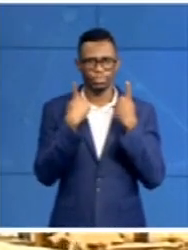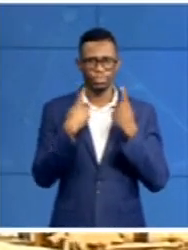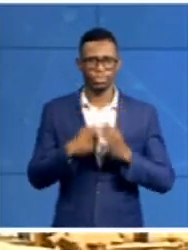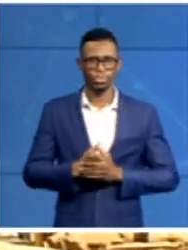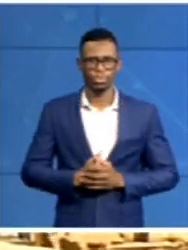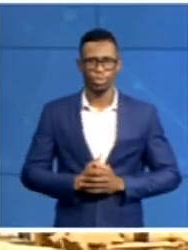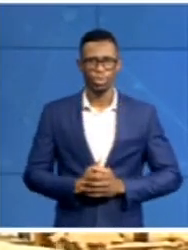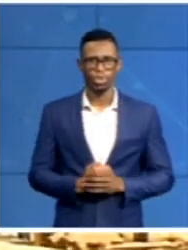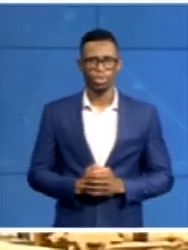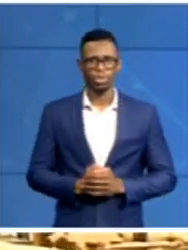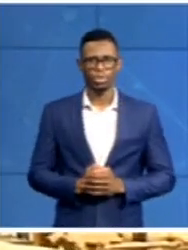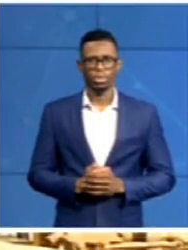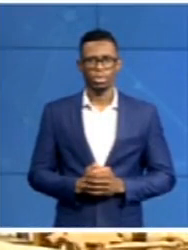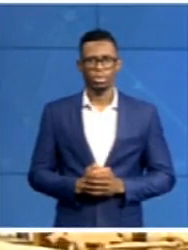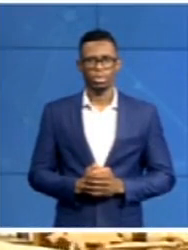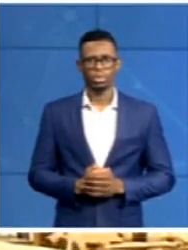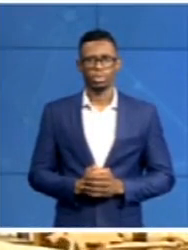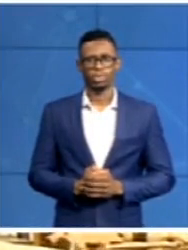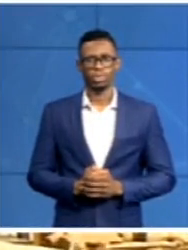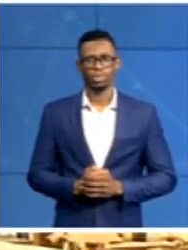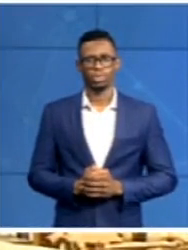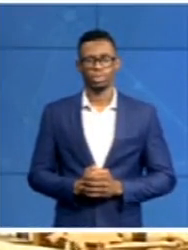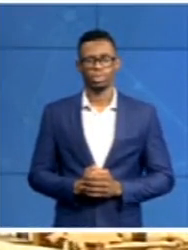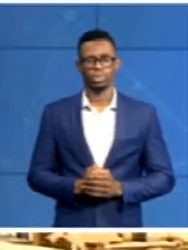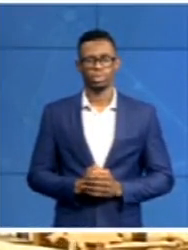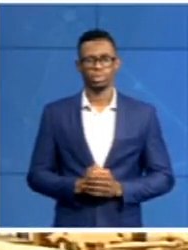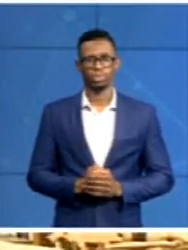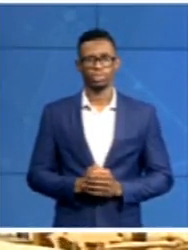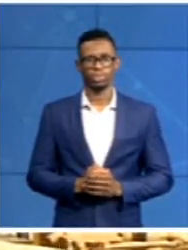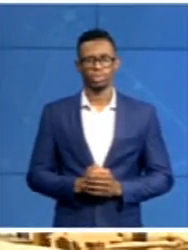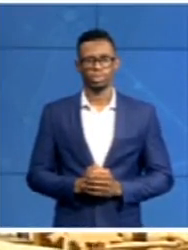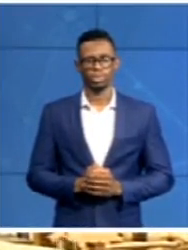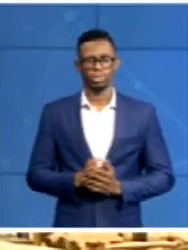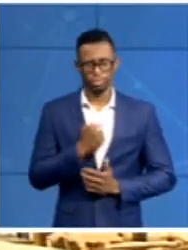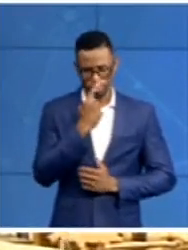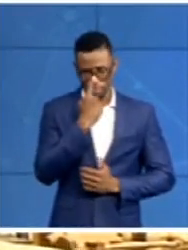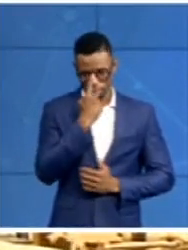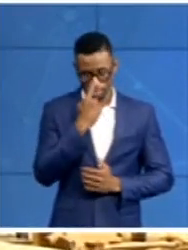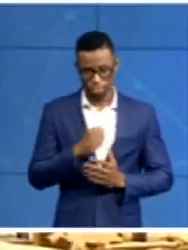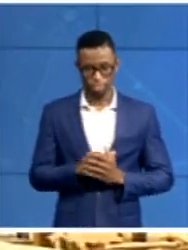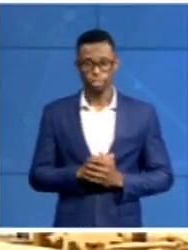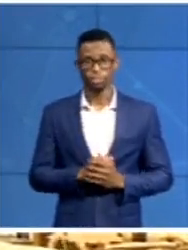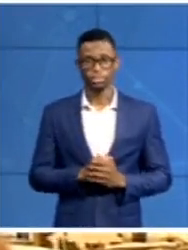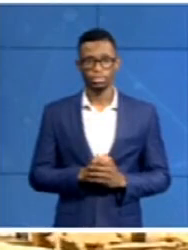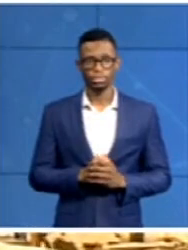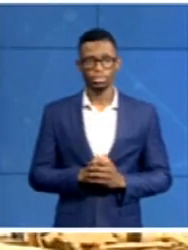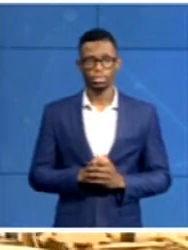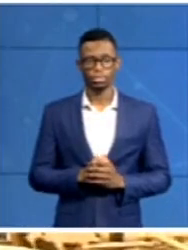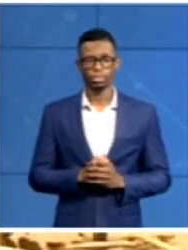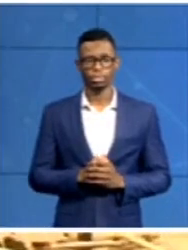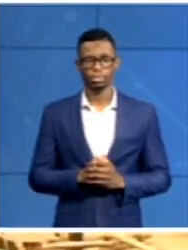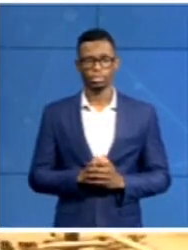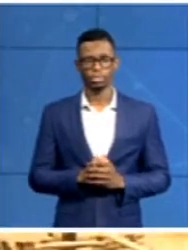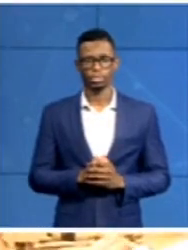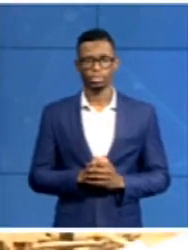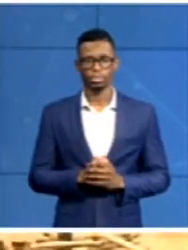ngaifila mudzimu ndapedza ndona vakerekeni yavo ndori ndandiko uhumbana ndori toilet vevangitela ndori vaitela tsini